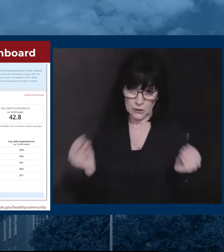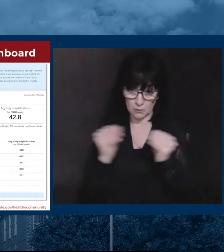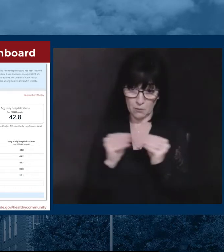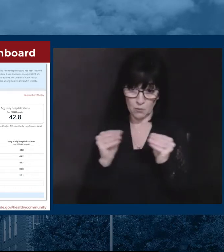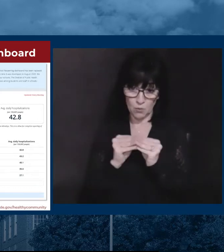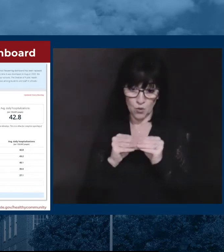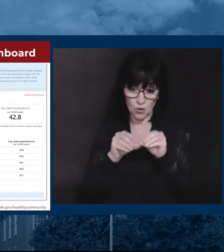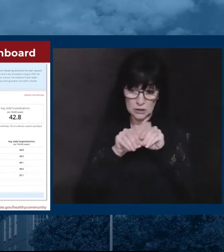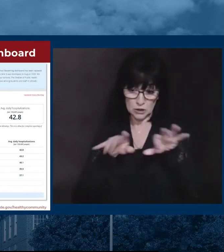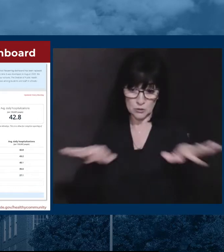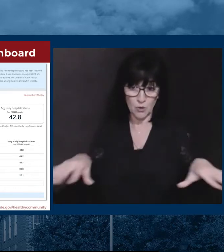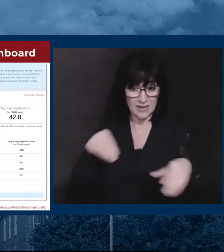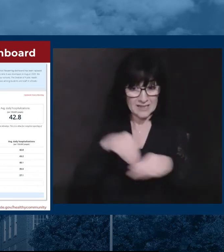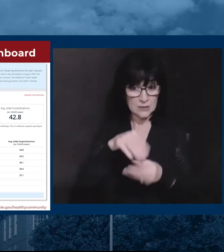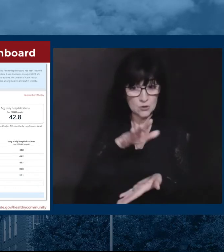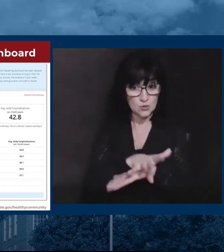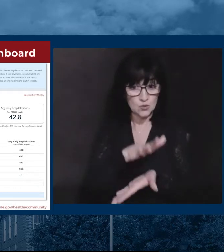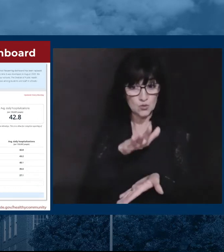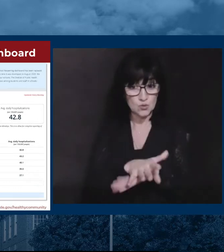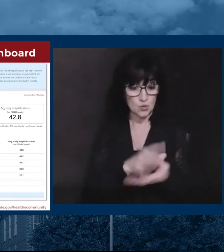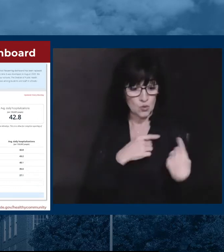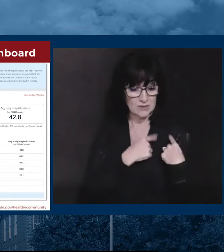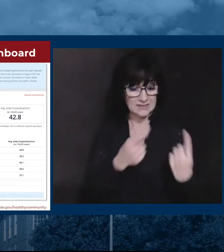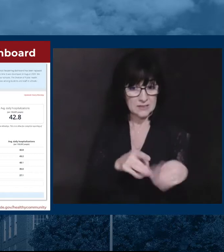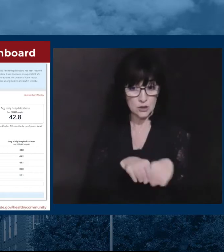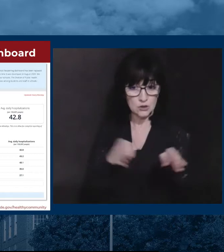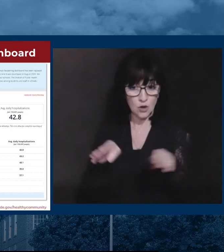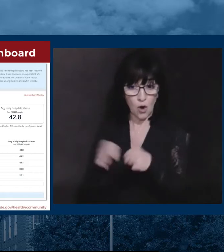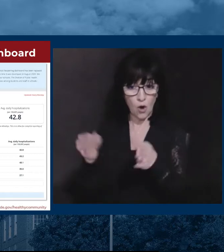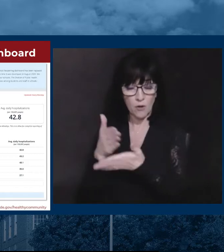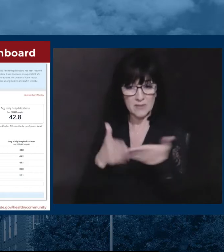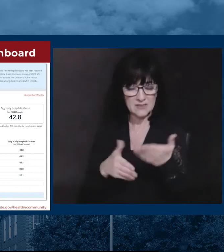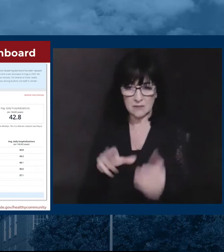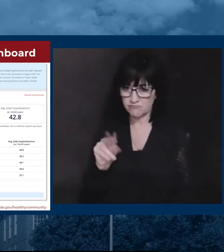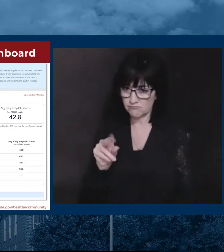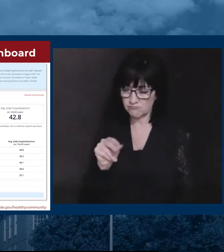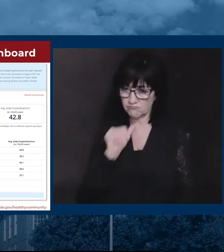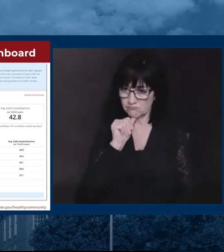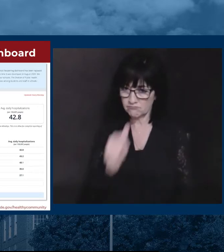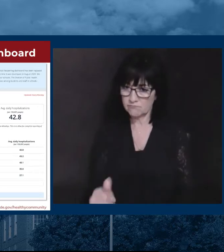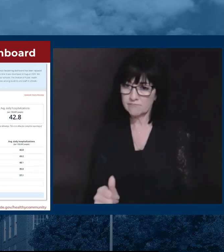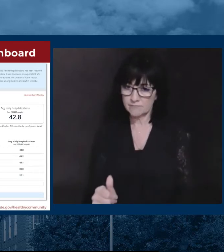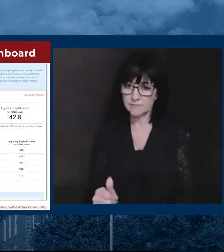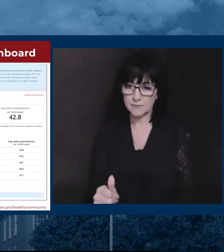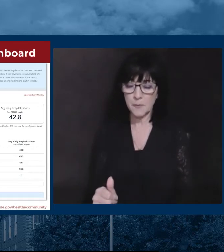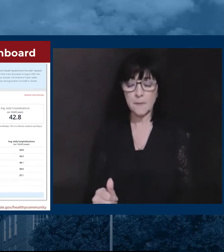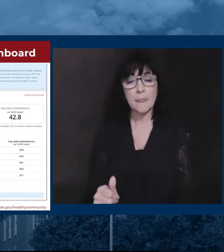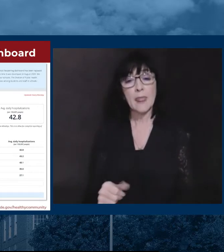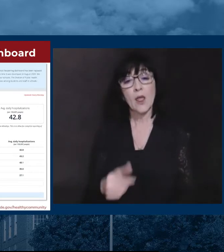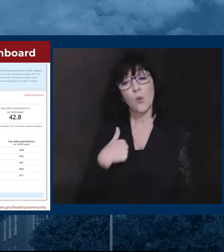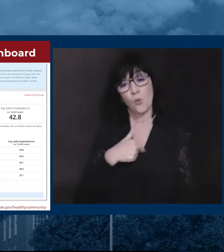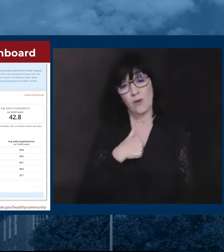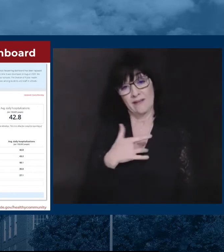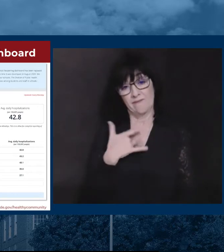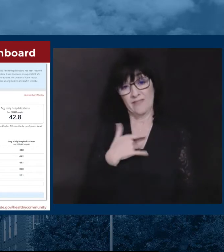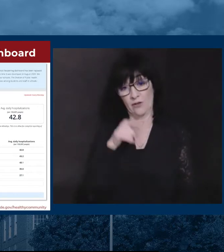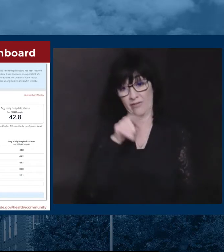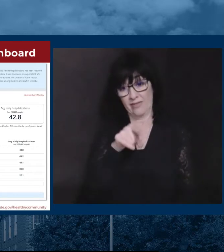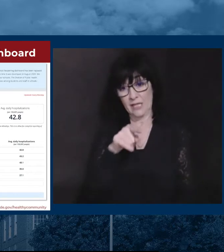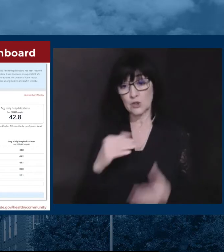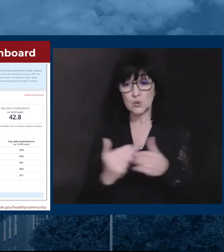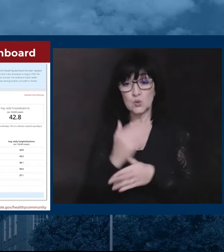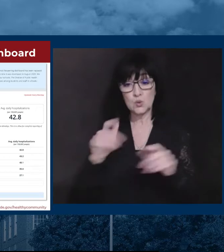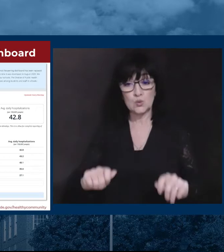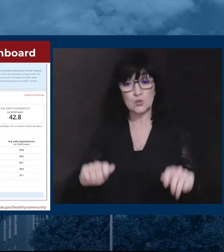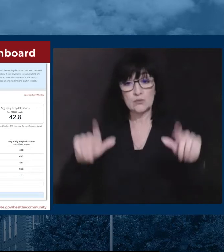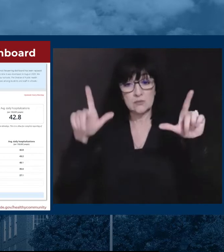quite eye-opening. So this community spread dashboard, we do feel is an important dashboard.